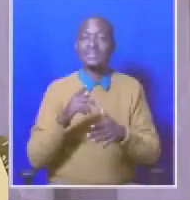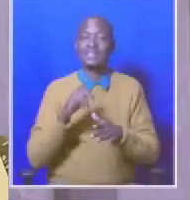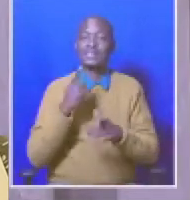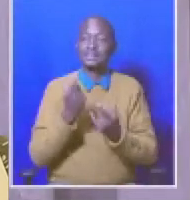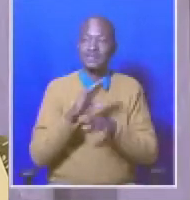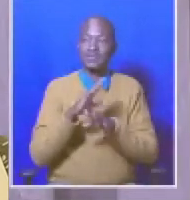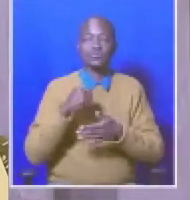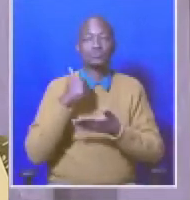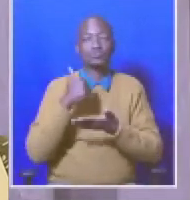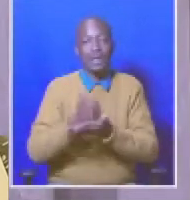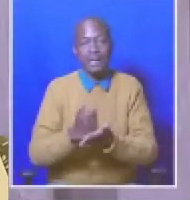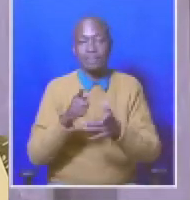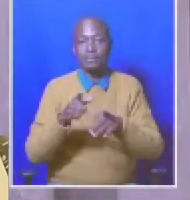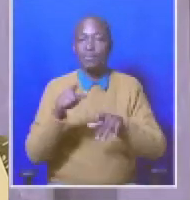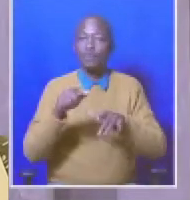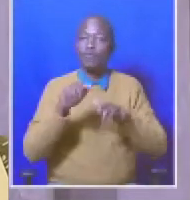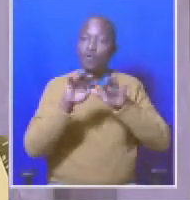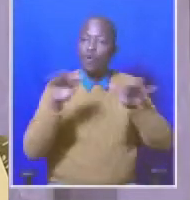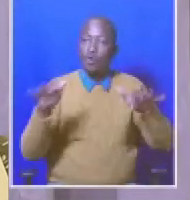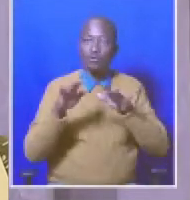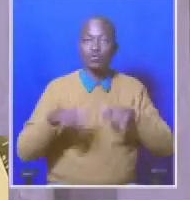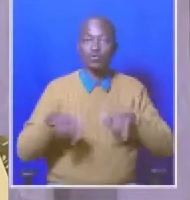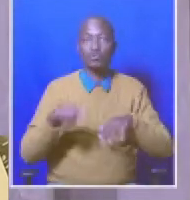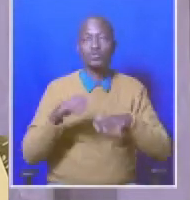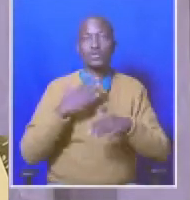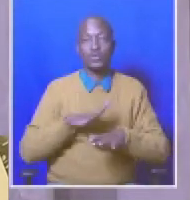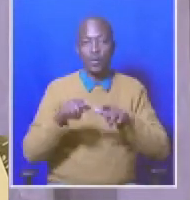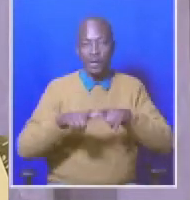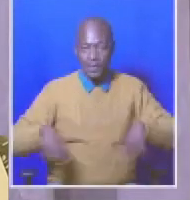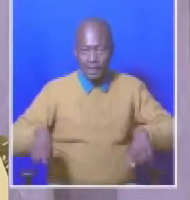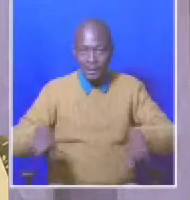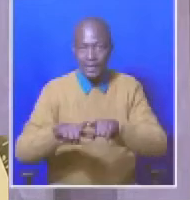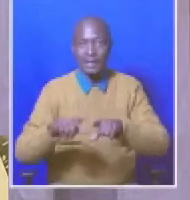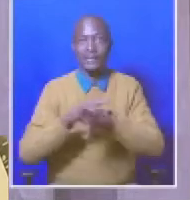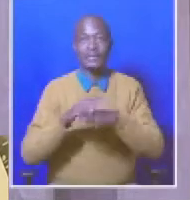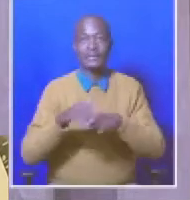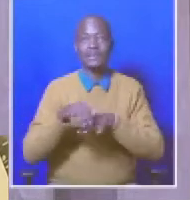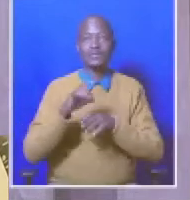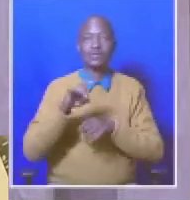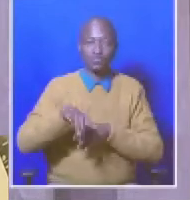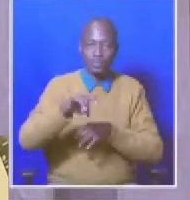umhlaba nabafuna ukulima. Yabo. Mama.